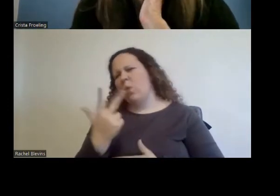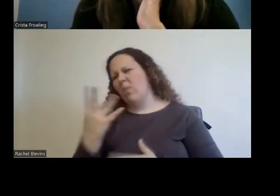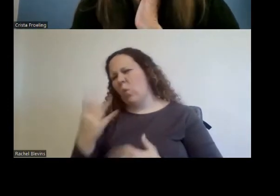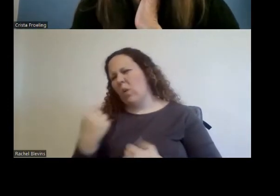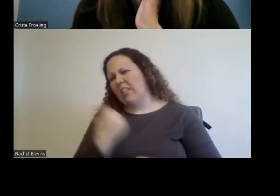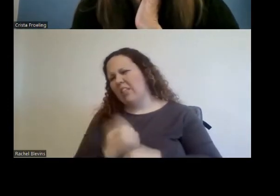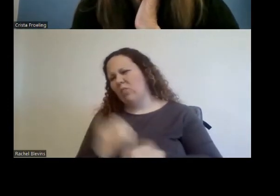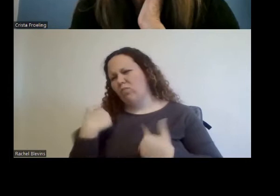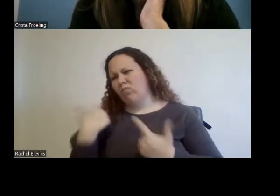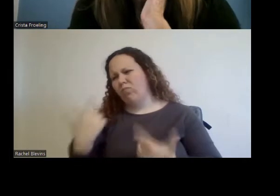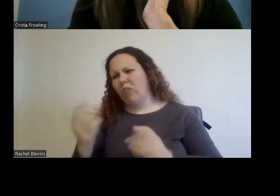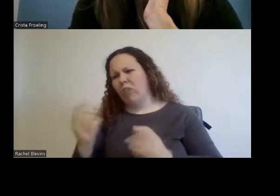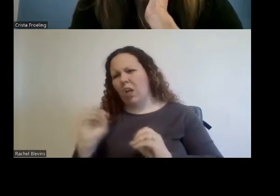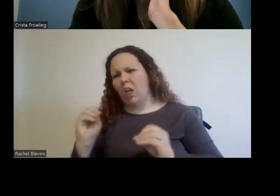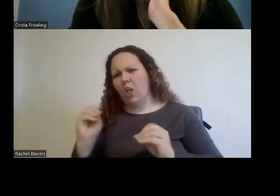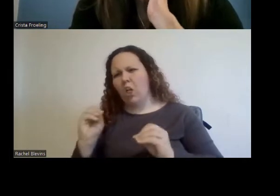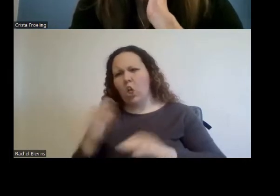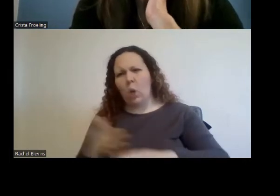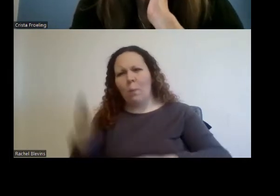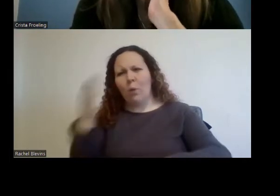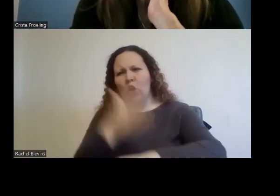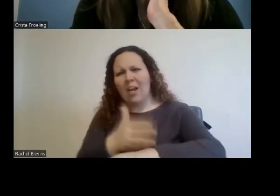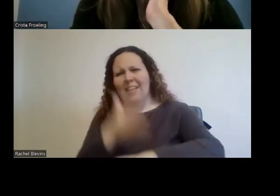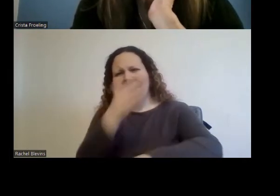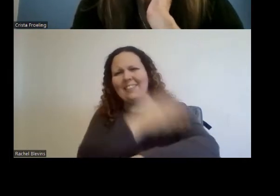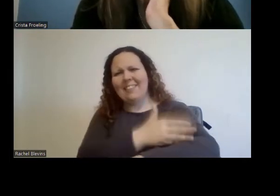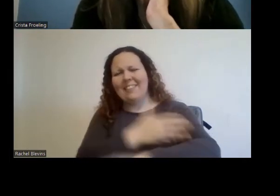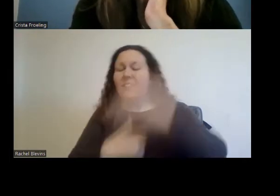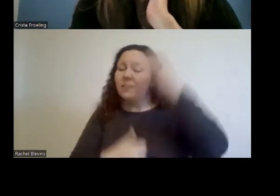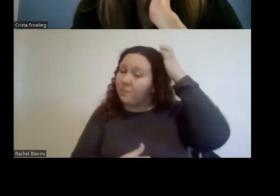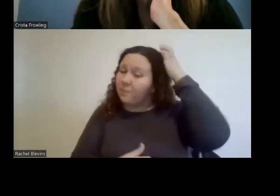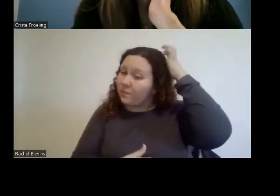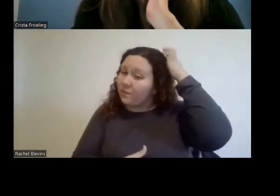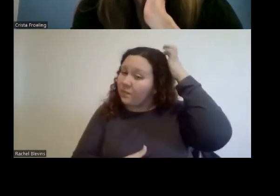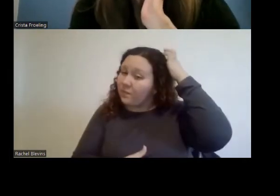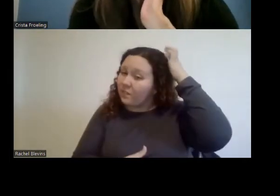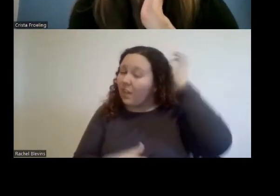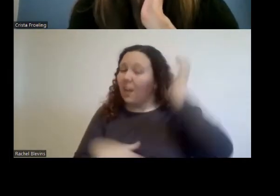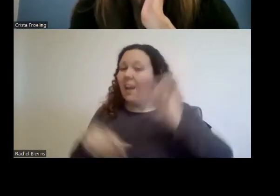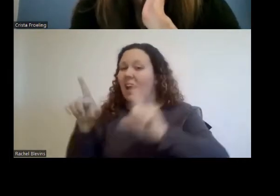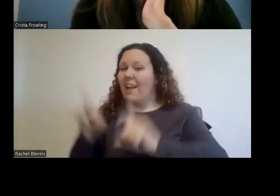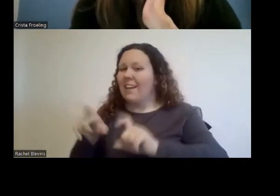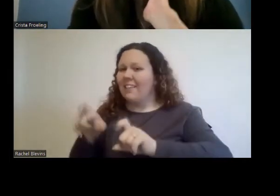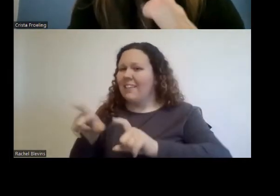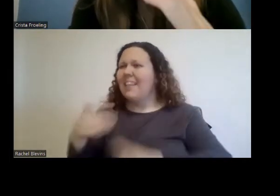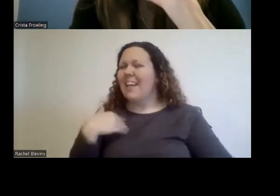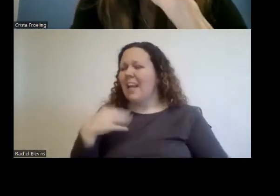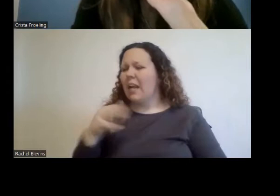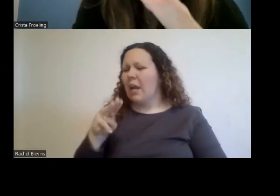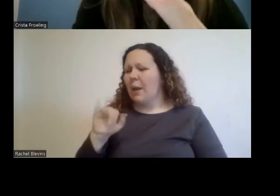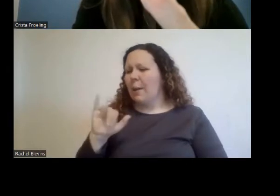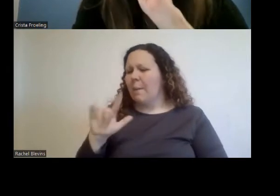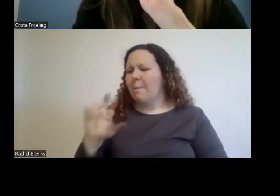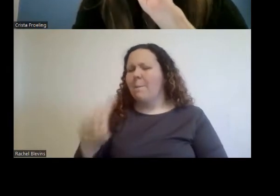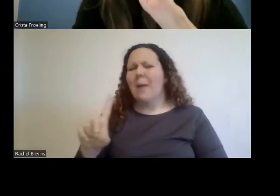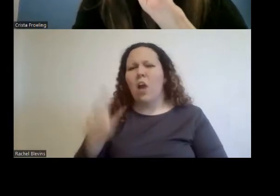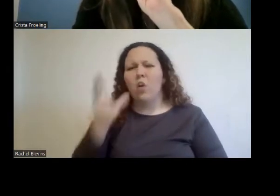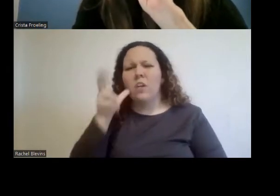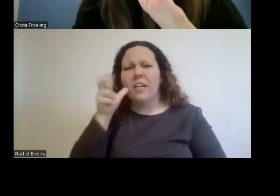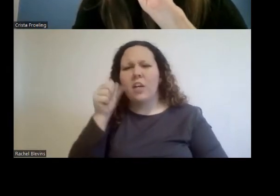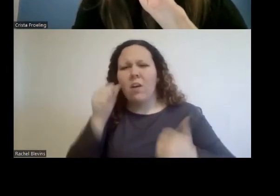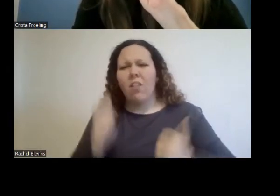wasn't progressing. And I tested his hearing and he had a mild hearing loss, and nobody knew it.